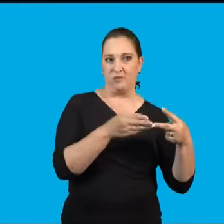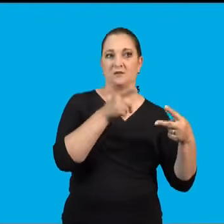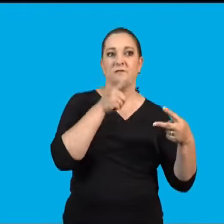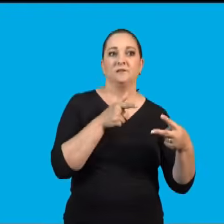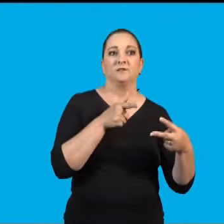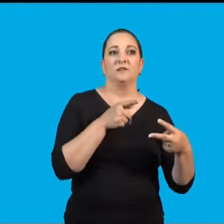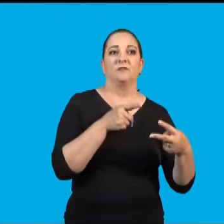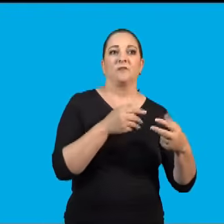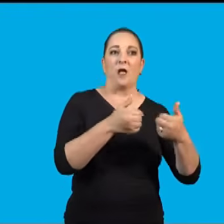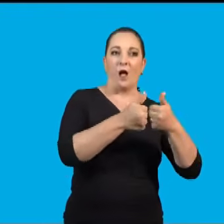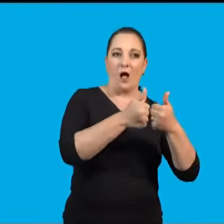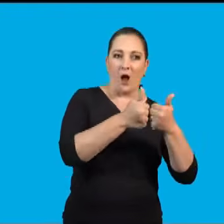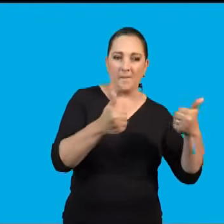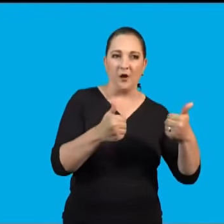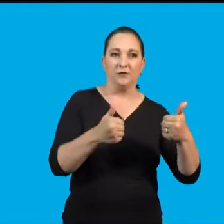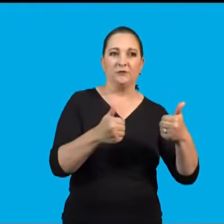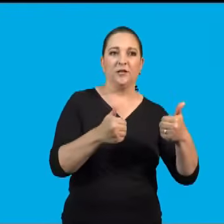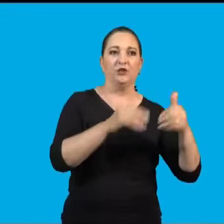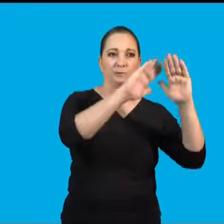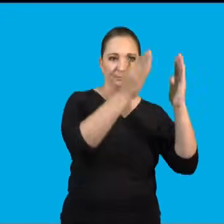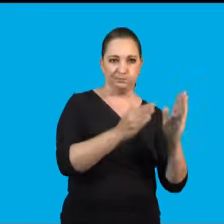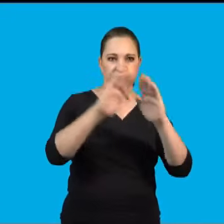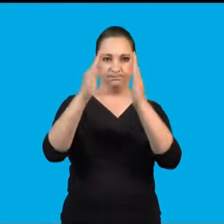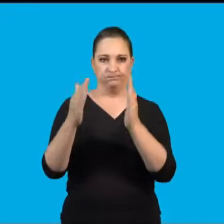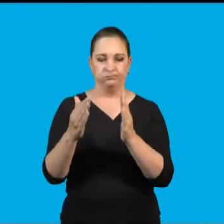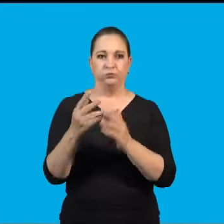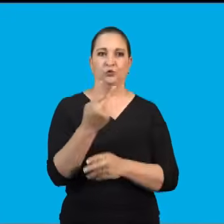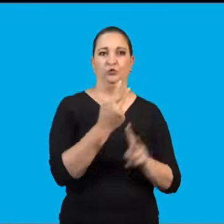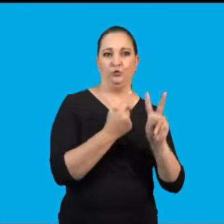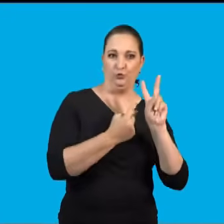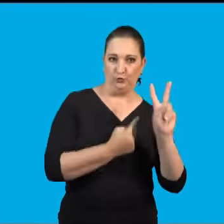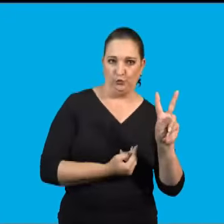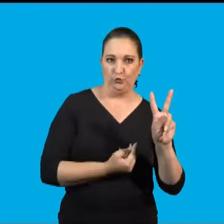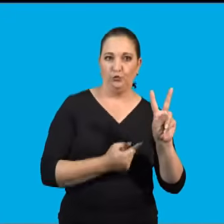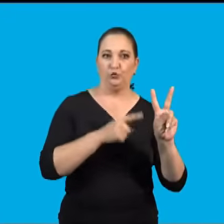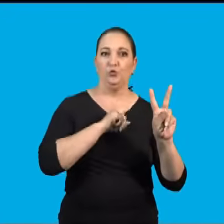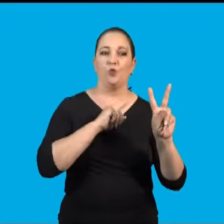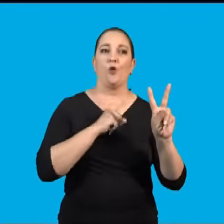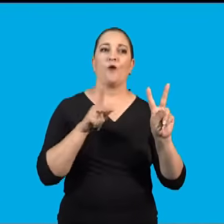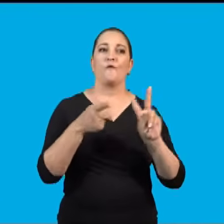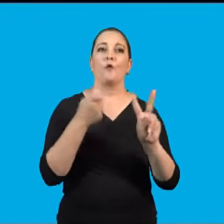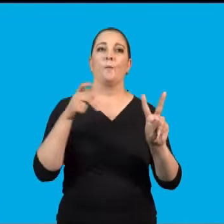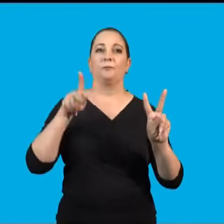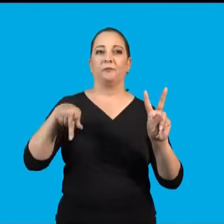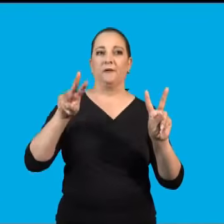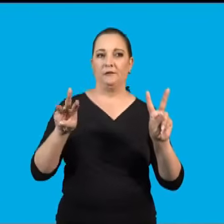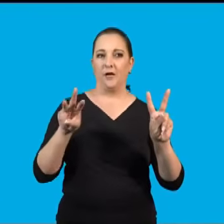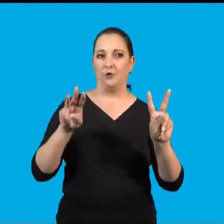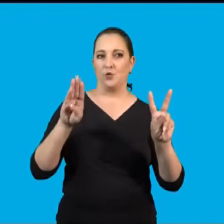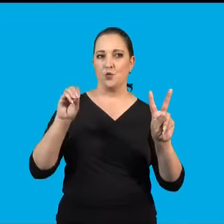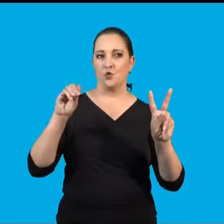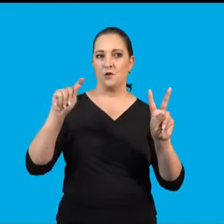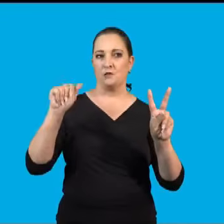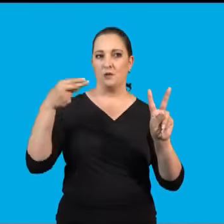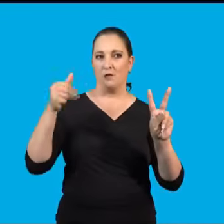apartheid statutes and the source that P.W. Botha scraped while introducing reforms to the